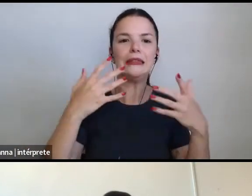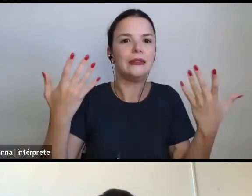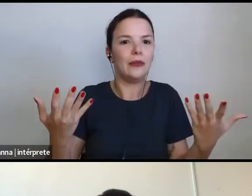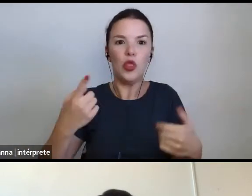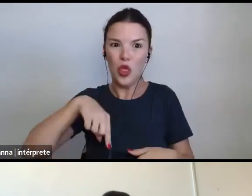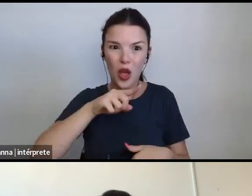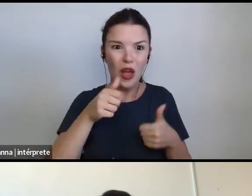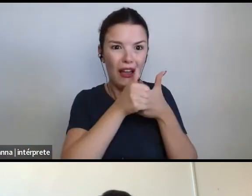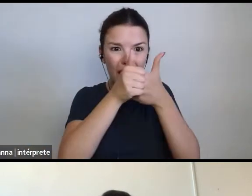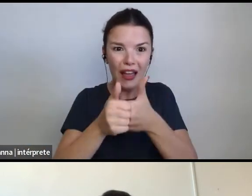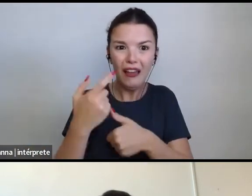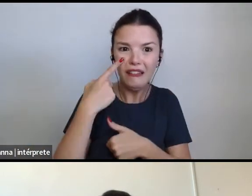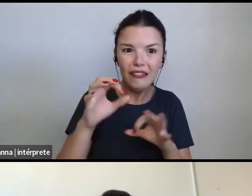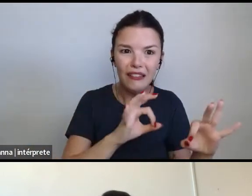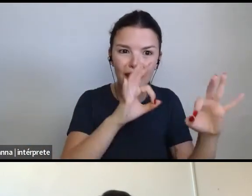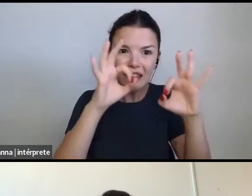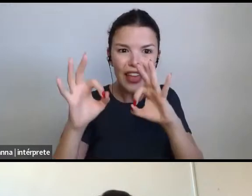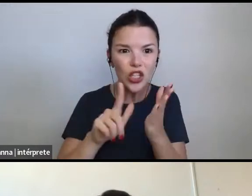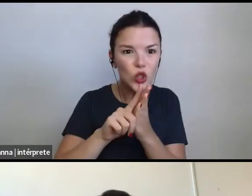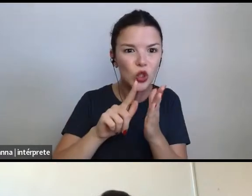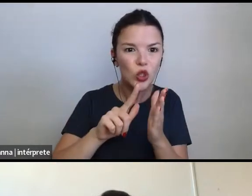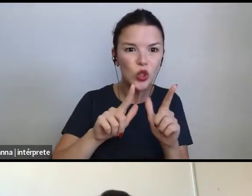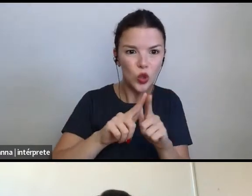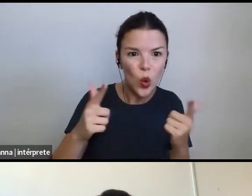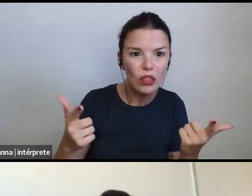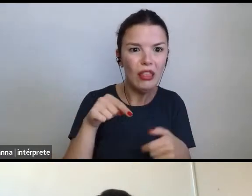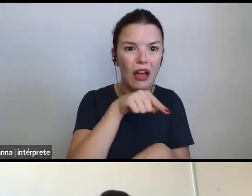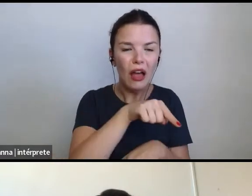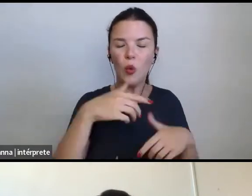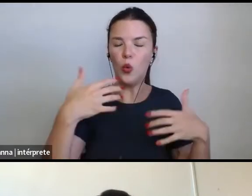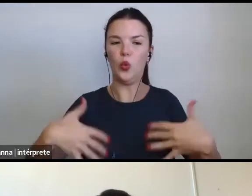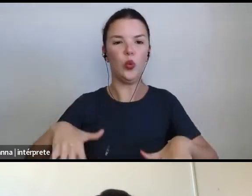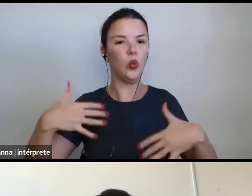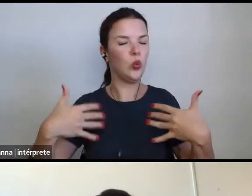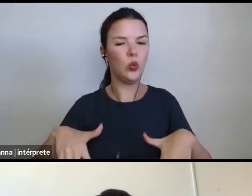following some things we